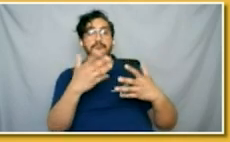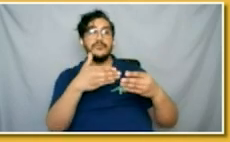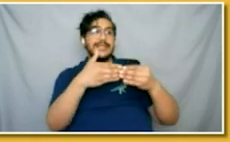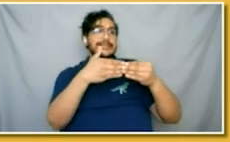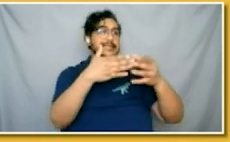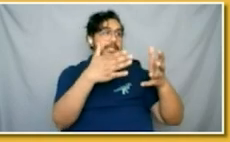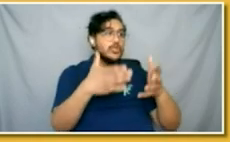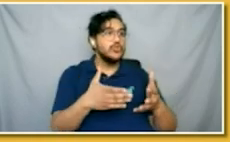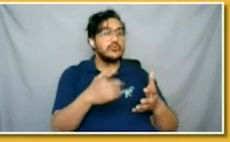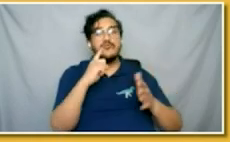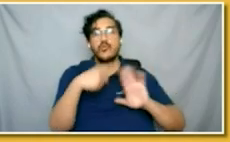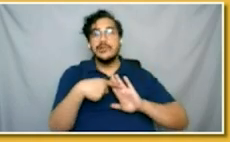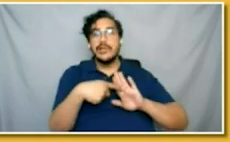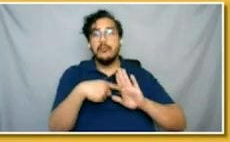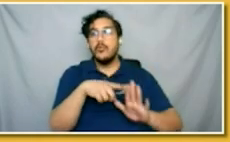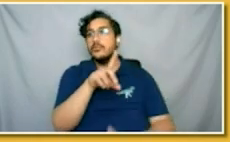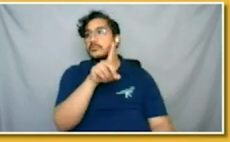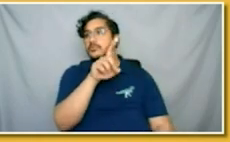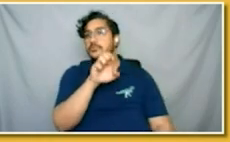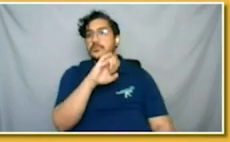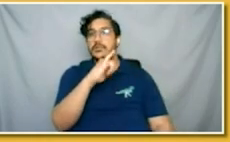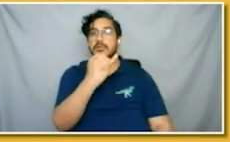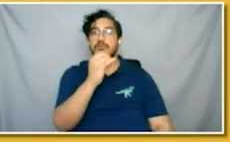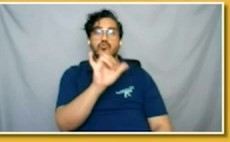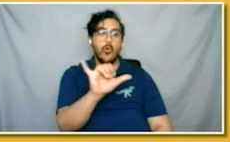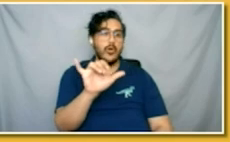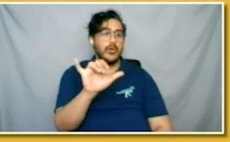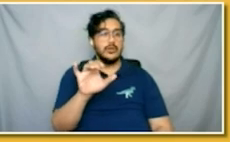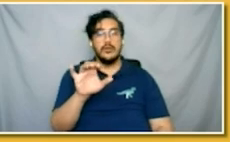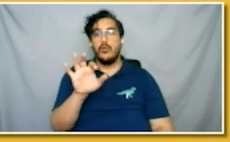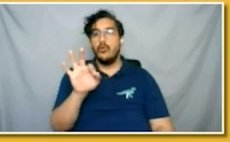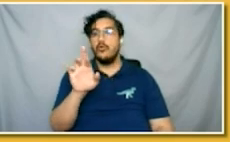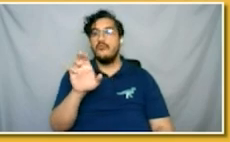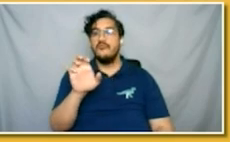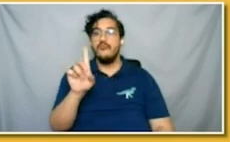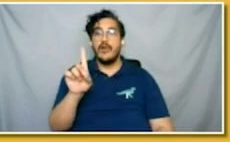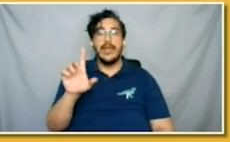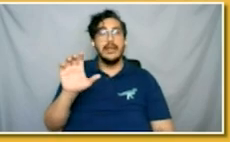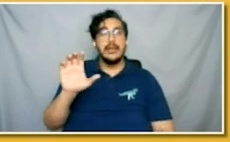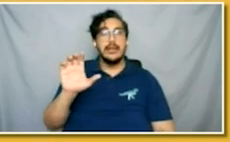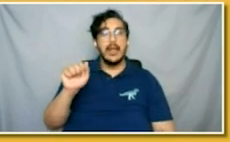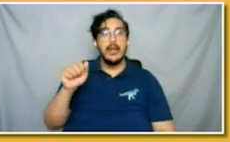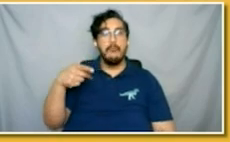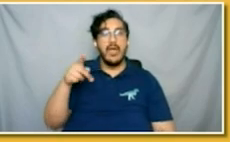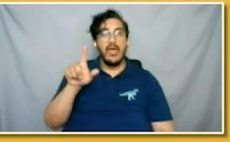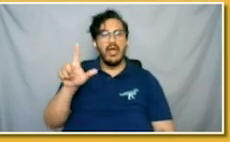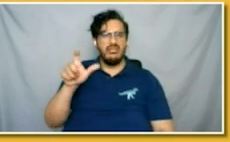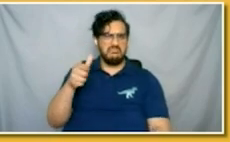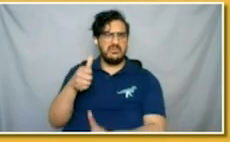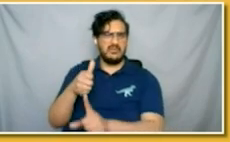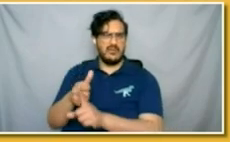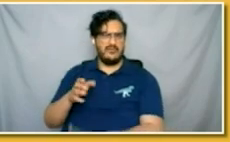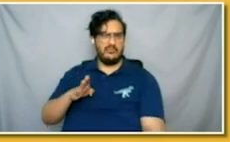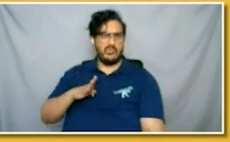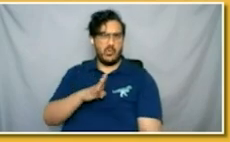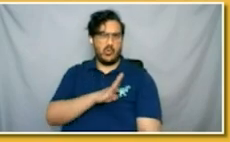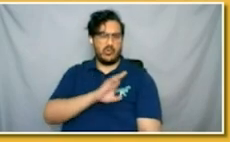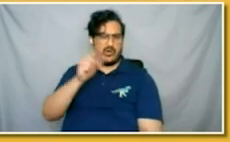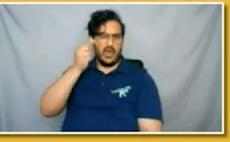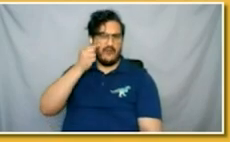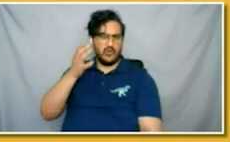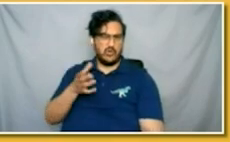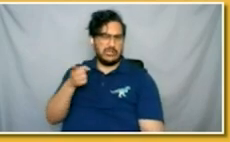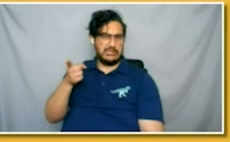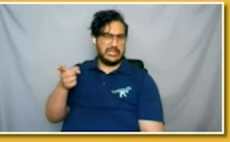or, you know, Fred Capel, who was in the Board of Governors, the AT&T CEO who we talked about in the last scene,